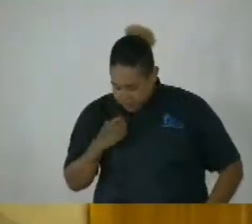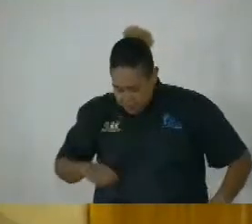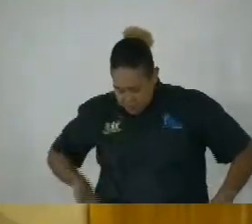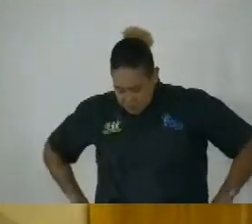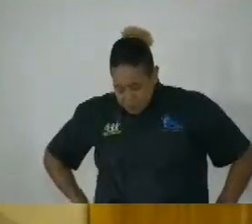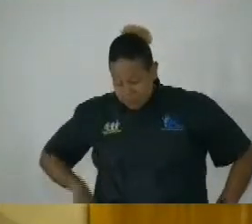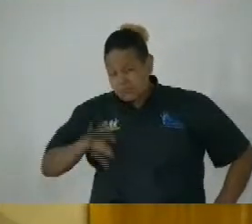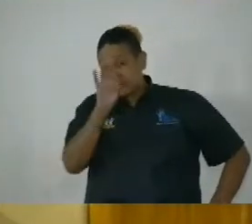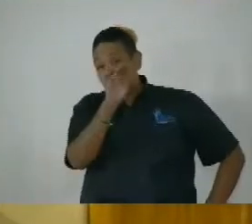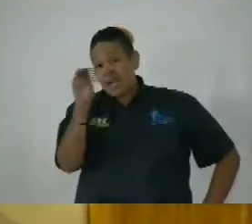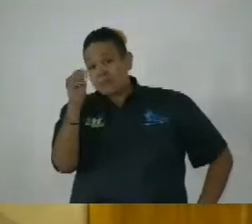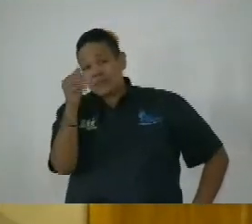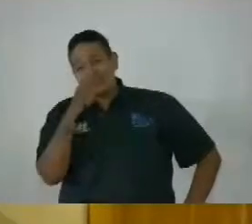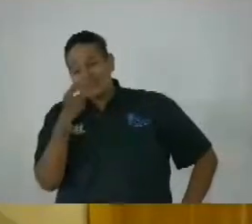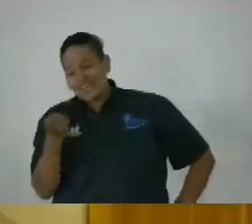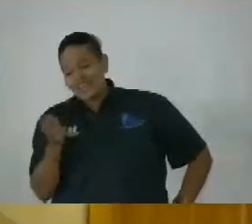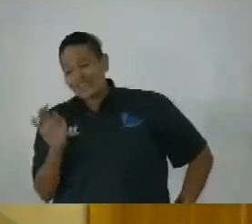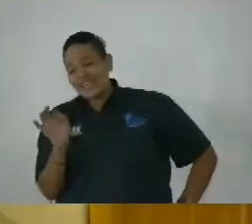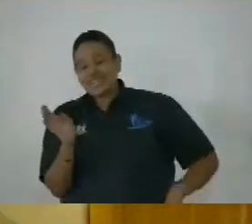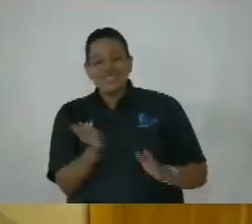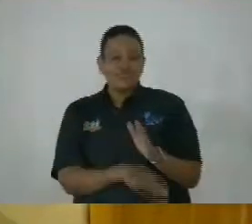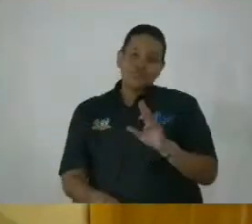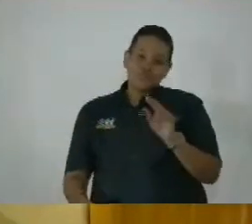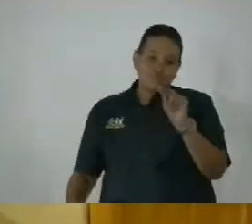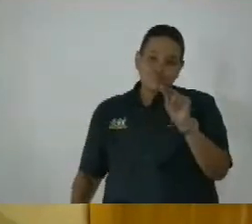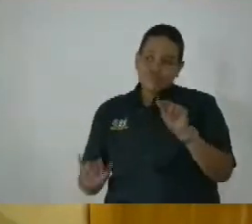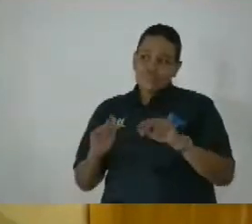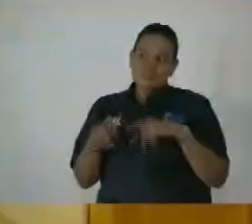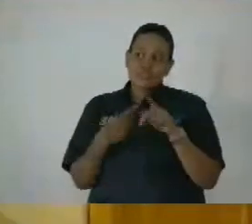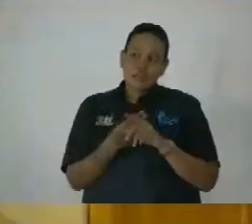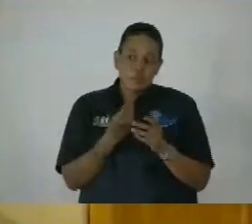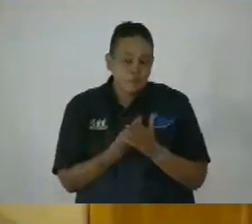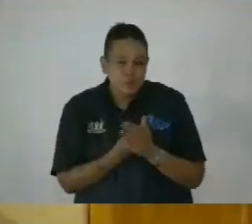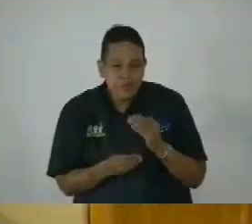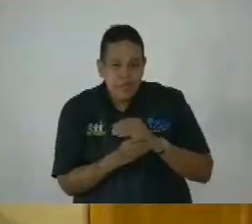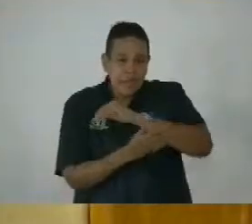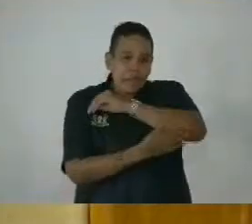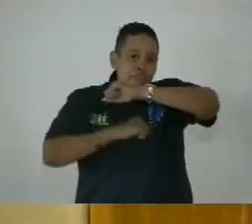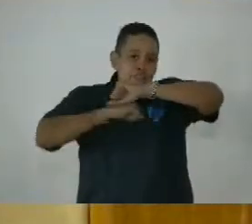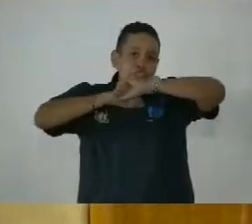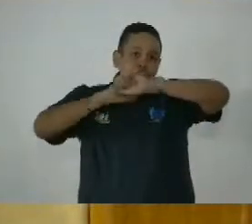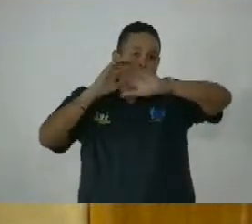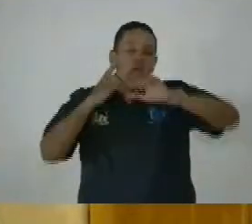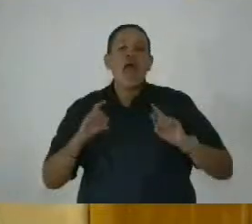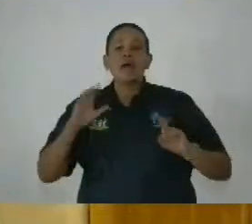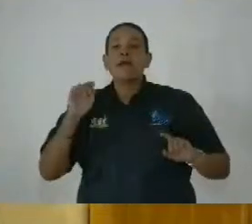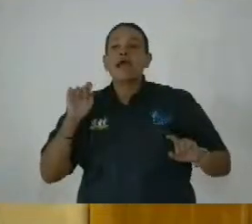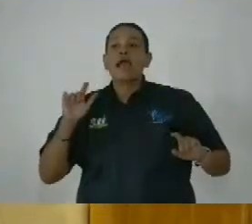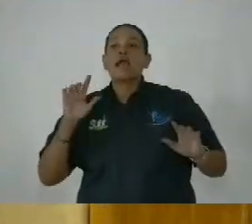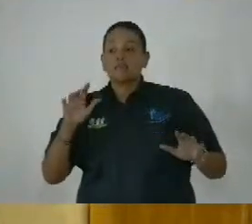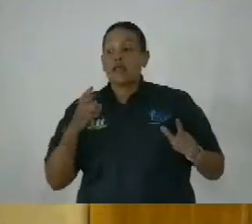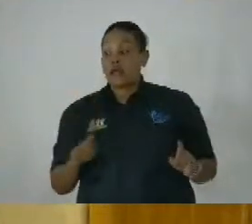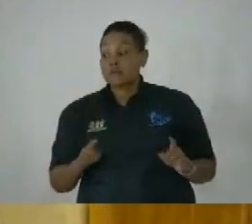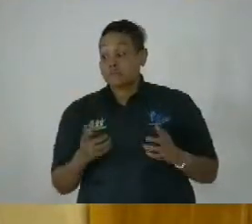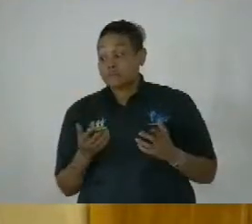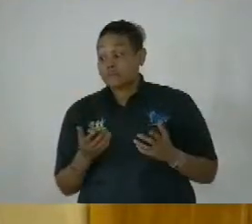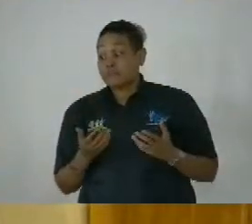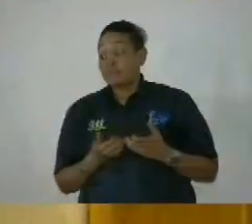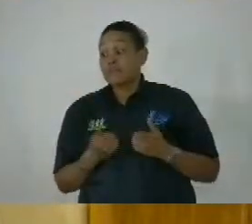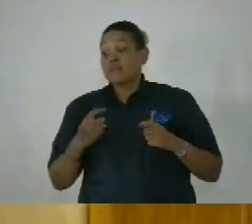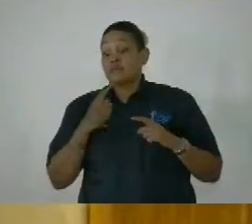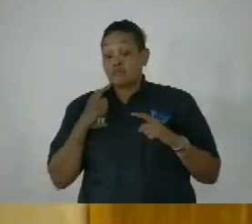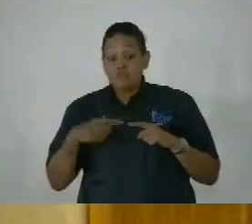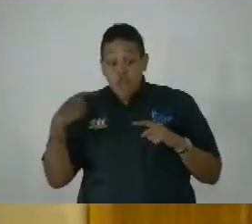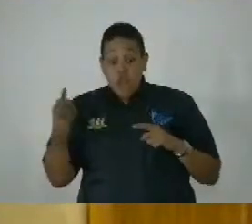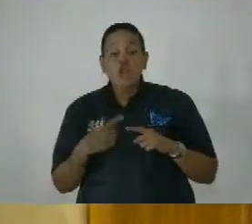$9 billion is not change, Madam Speaker. That's the kind of money we put in national security annually. Capital, beside recurrent, which I